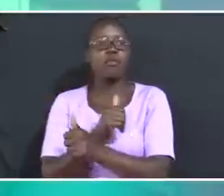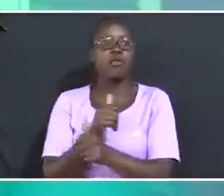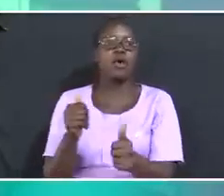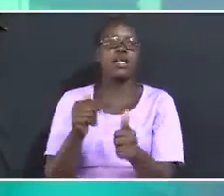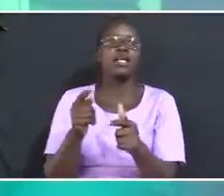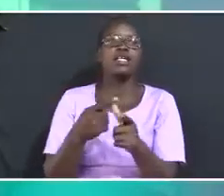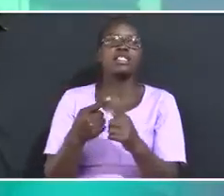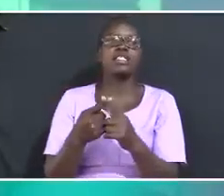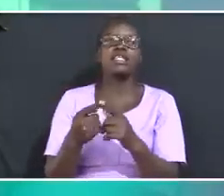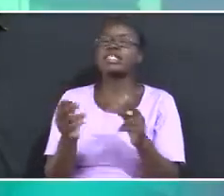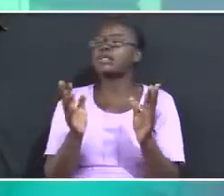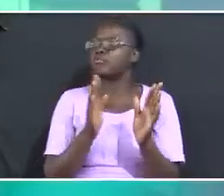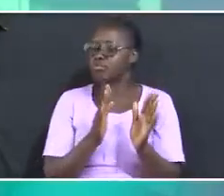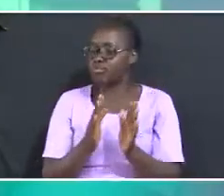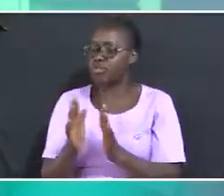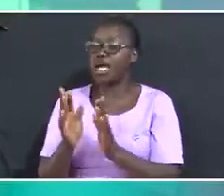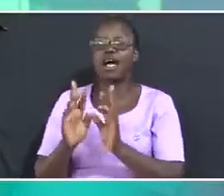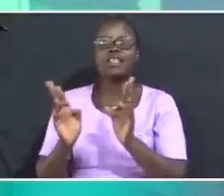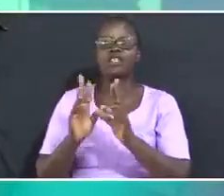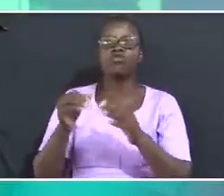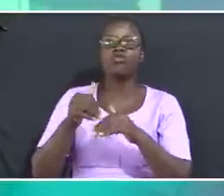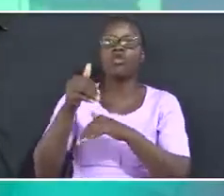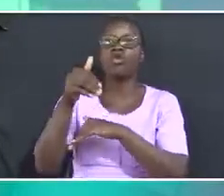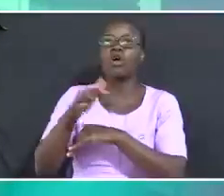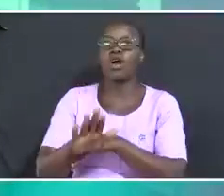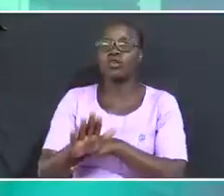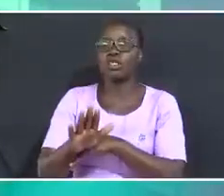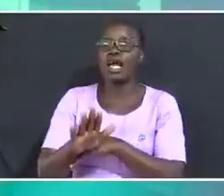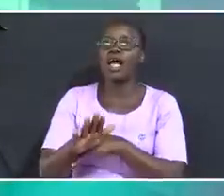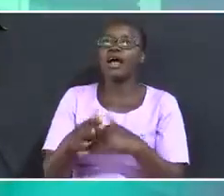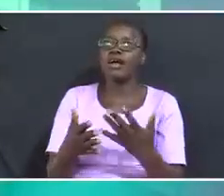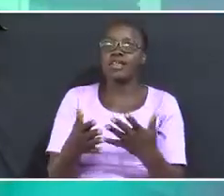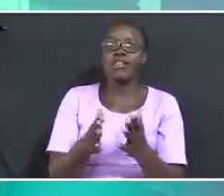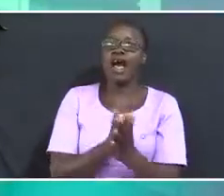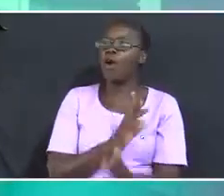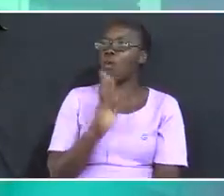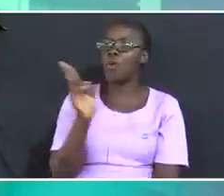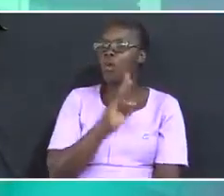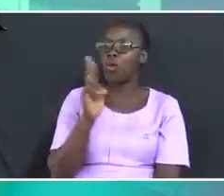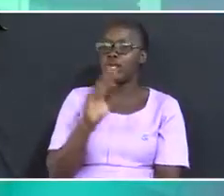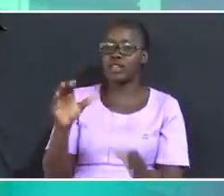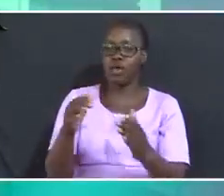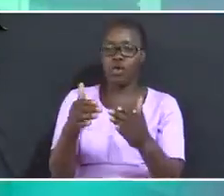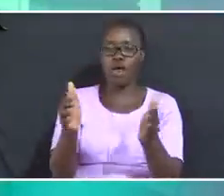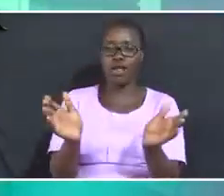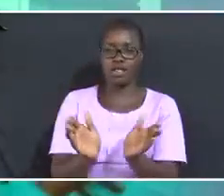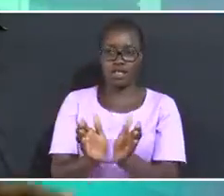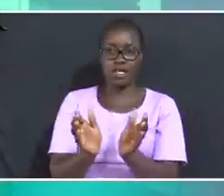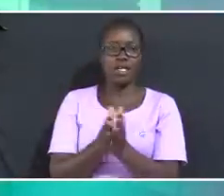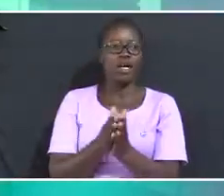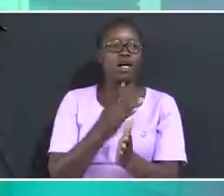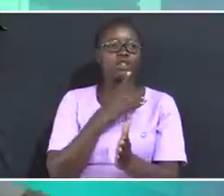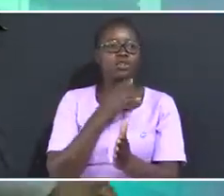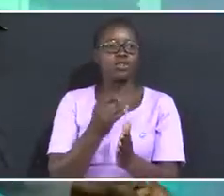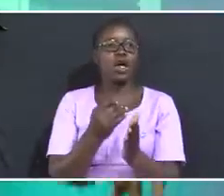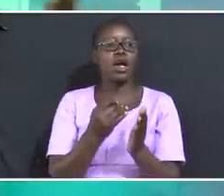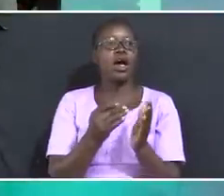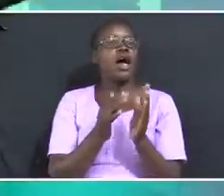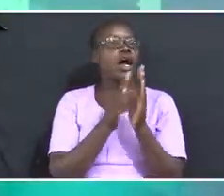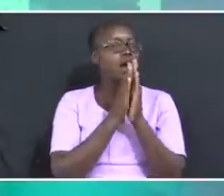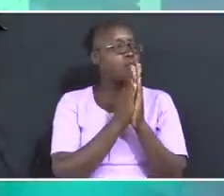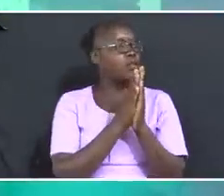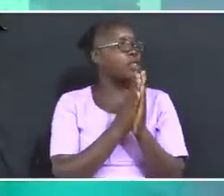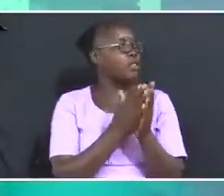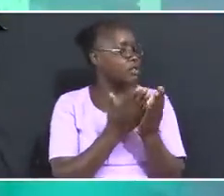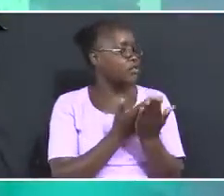are prepared to go out in a cruel world and stand. So I don't take for granted, thank you